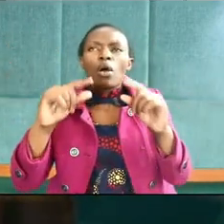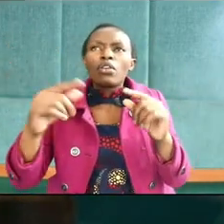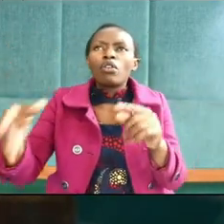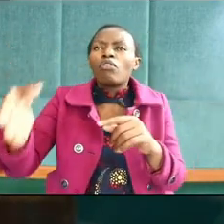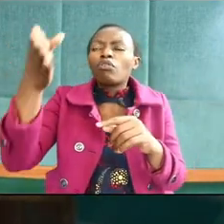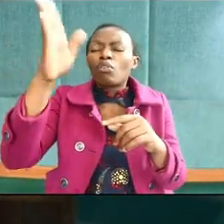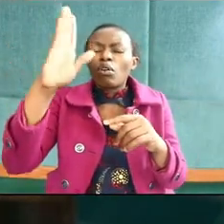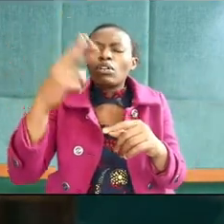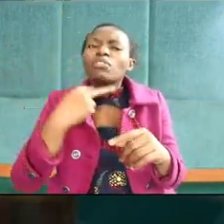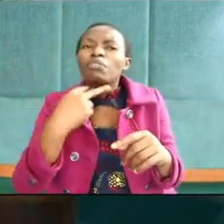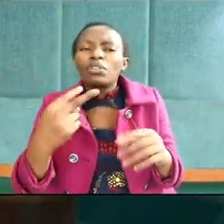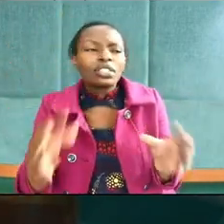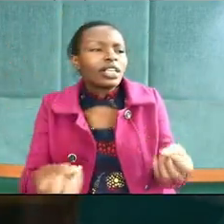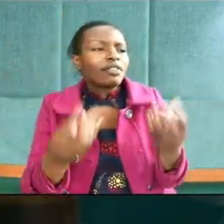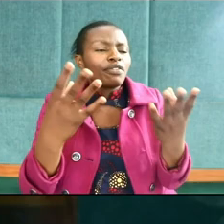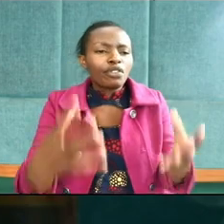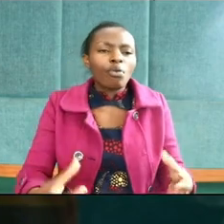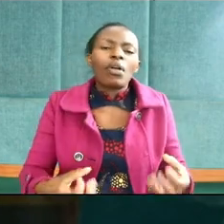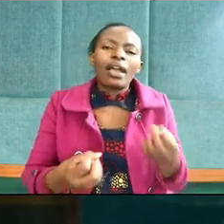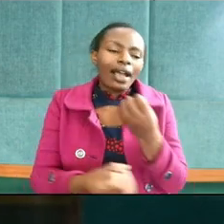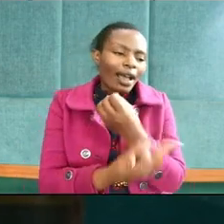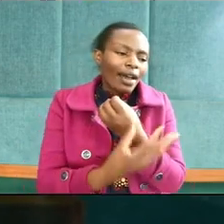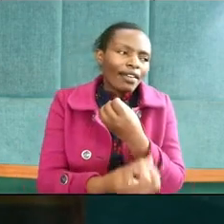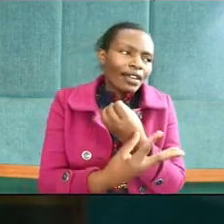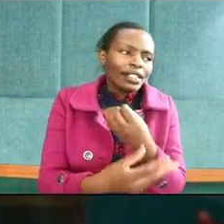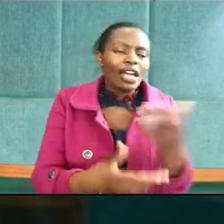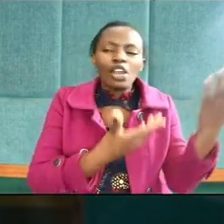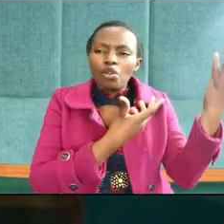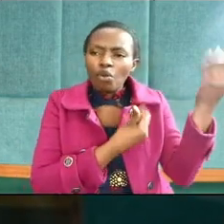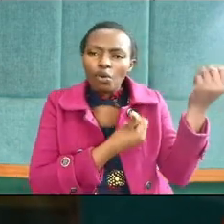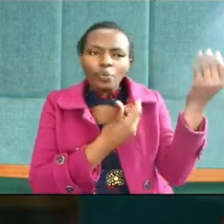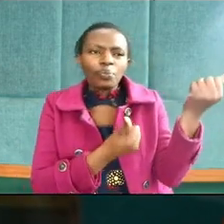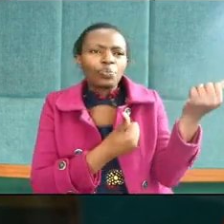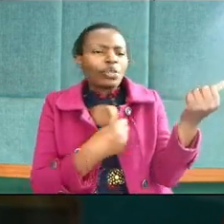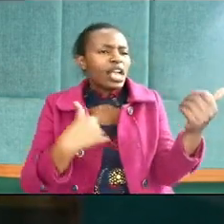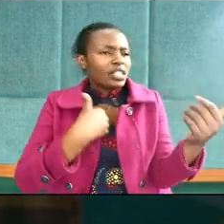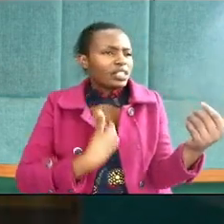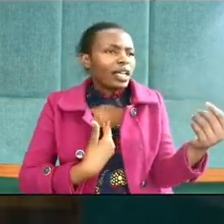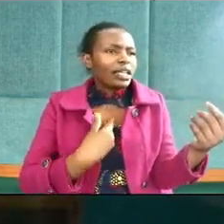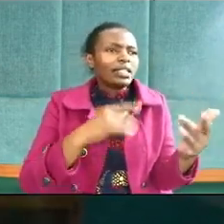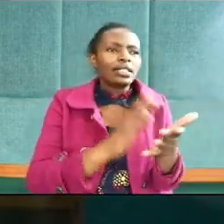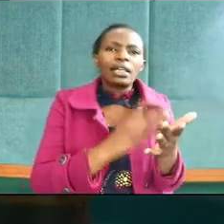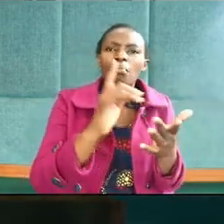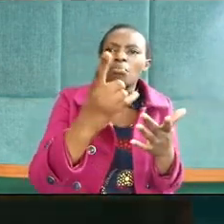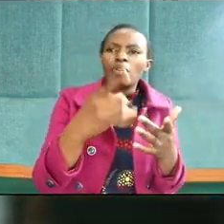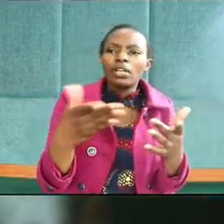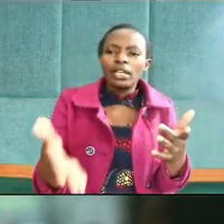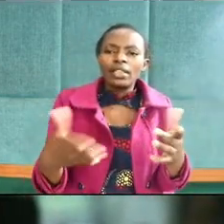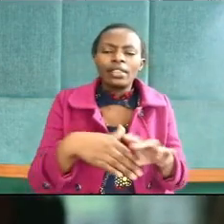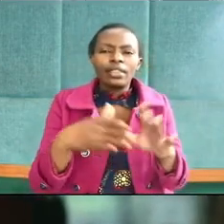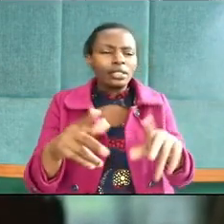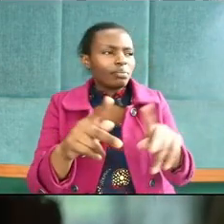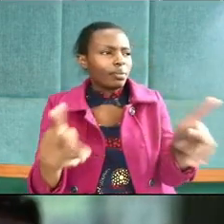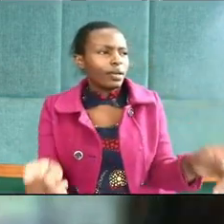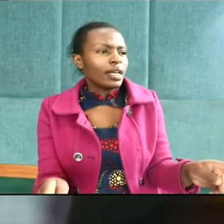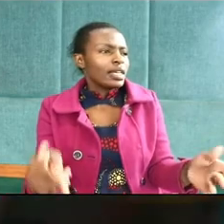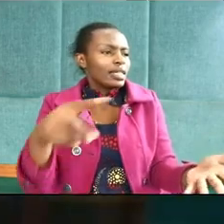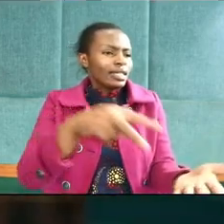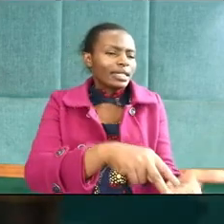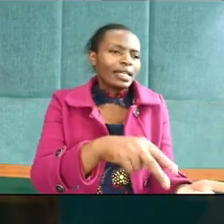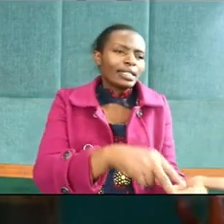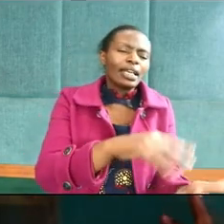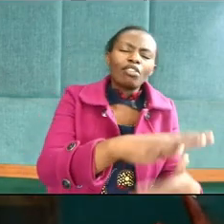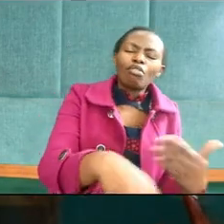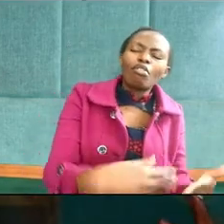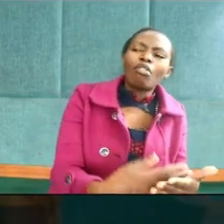voice give you hope and courage. I want to challenge somebody in this place. Woman, arise from the